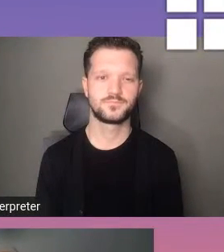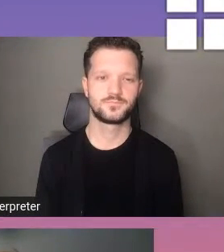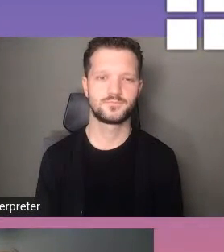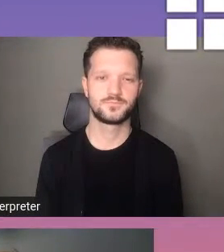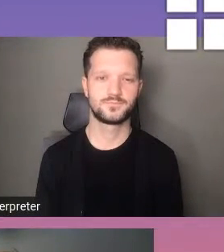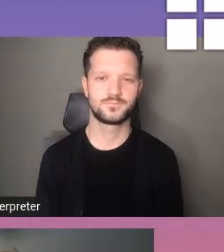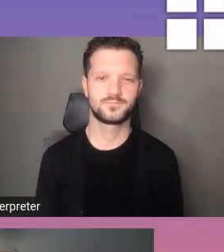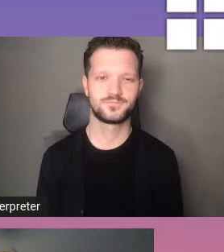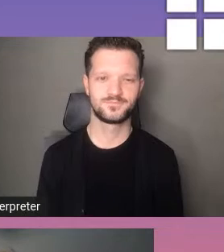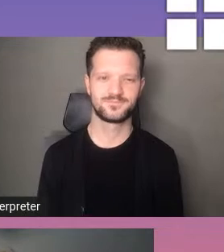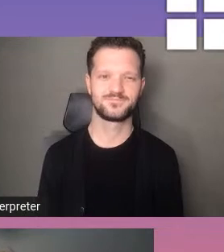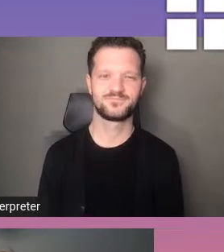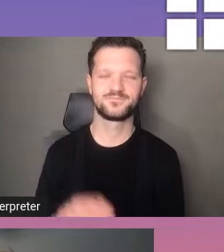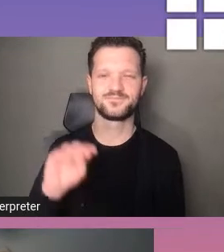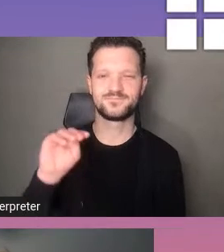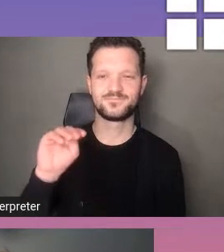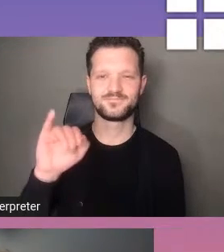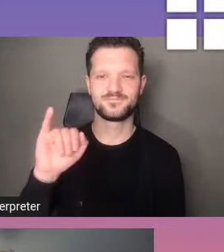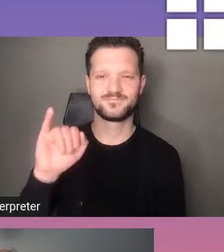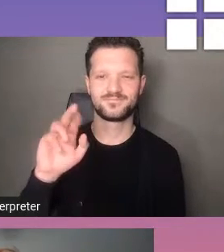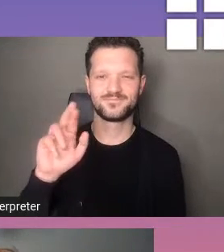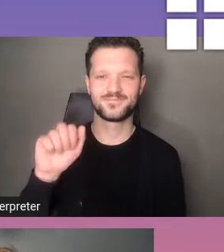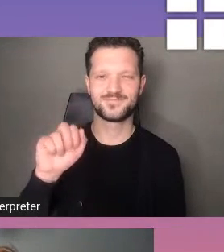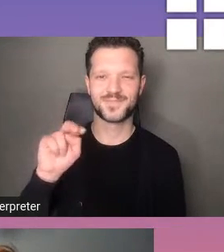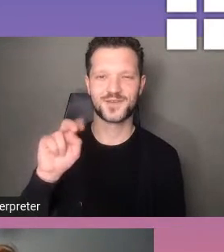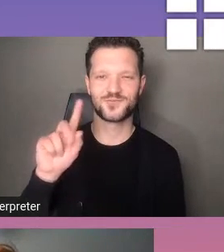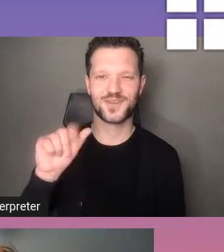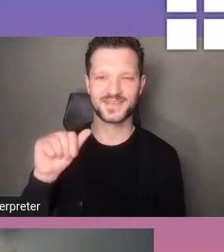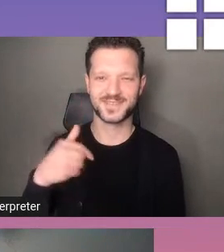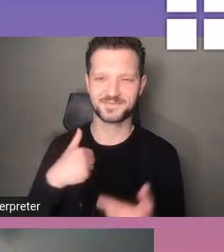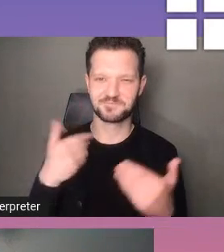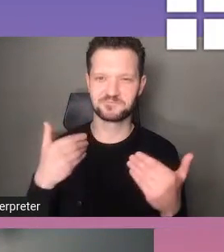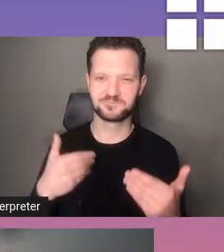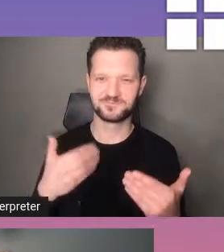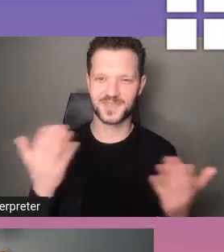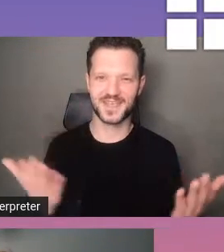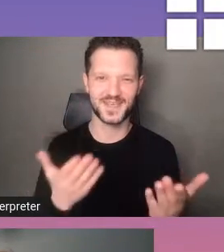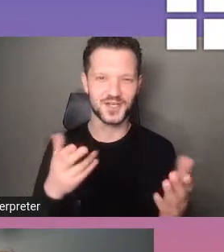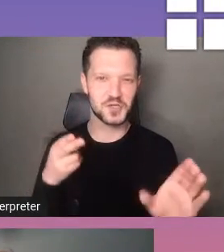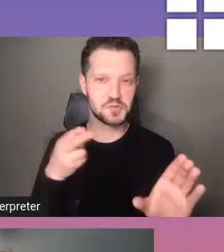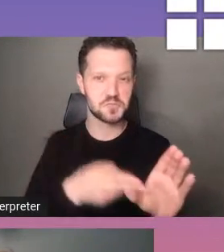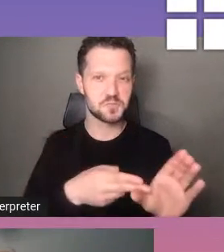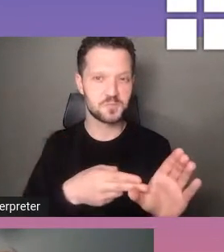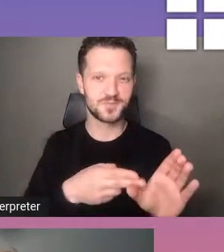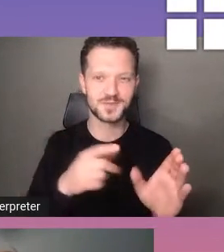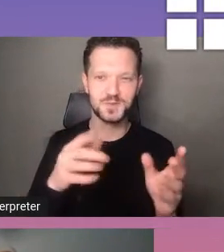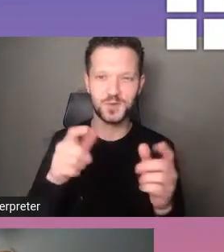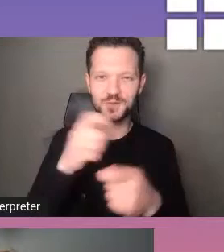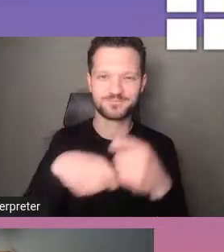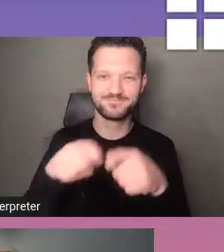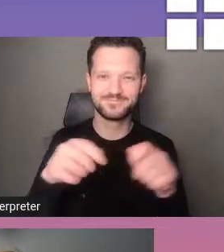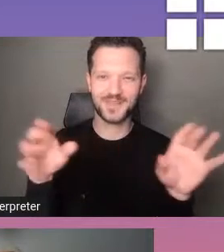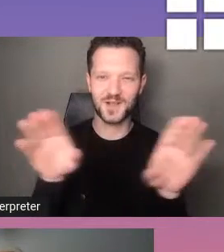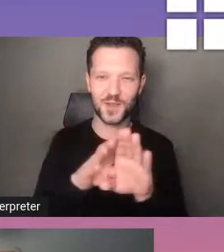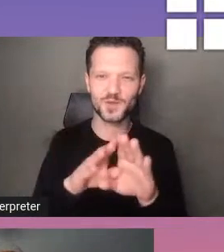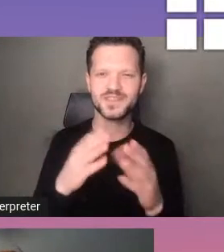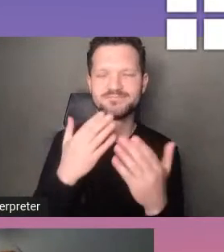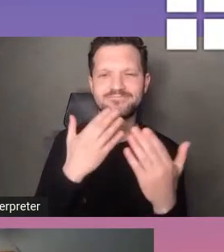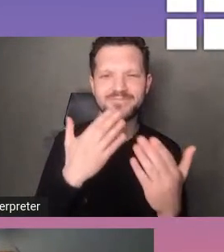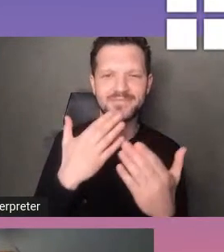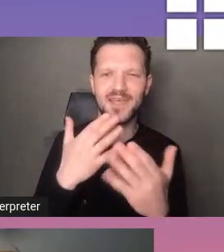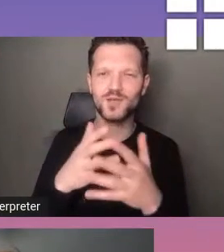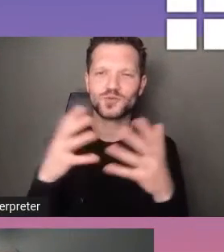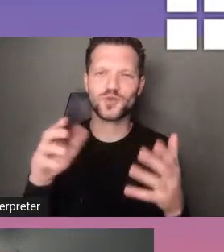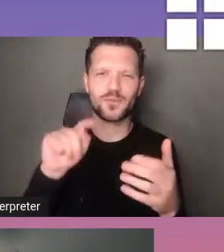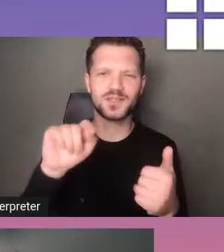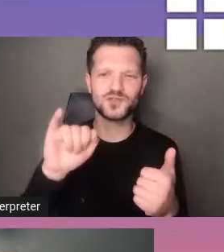All right. I think I'm in to close this out. Thank you so much, Tiara, Gretchen. It's